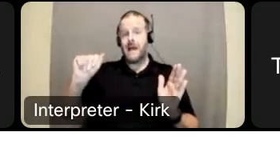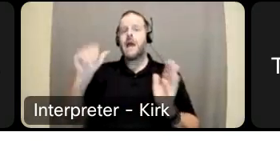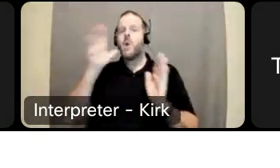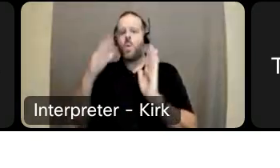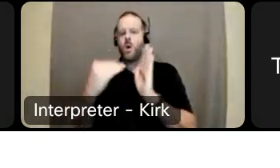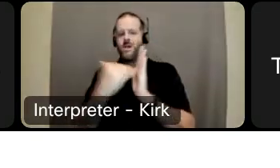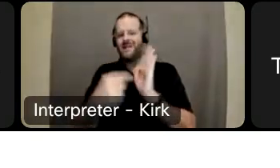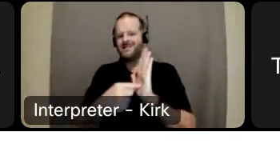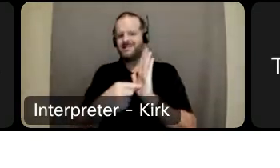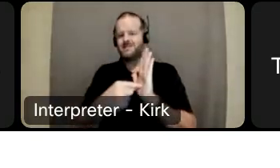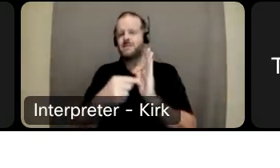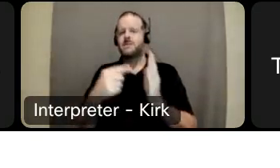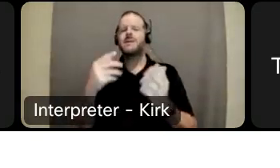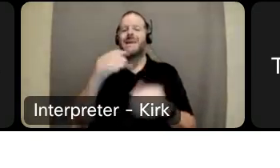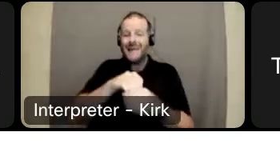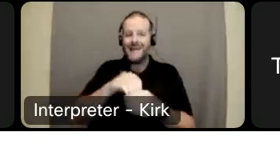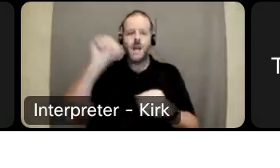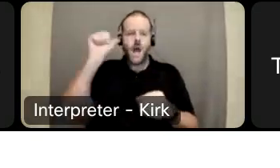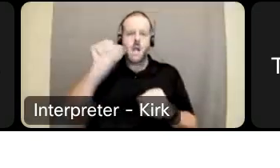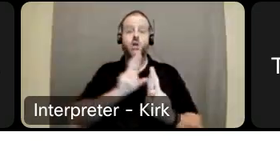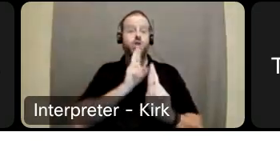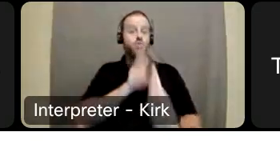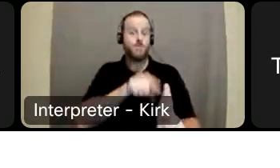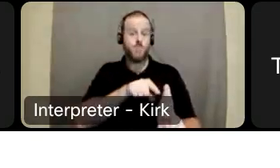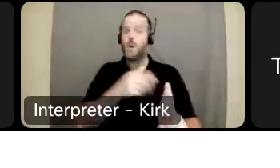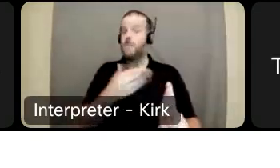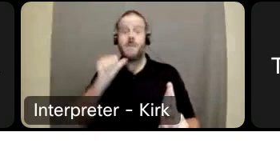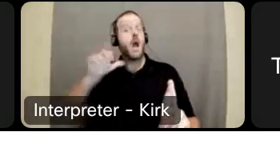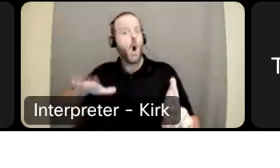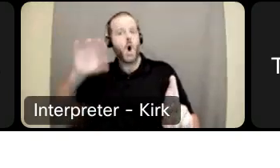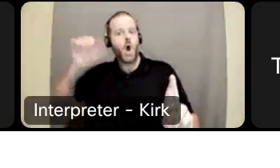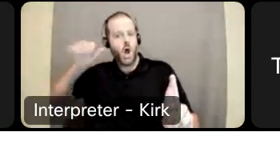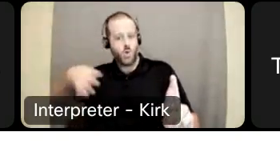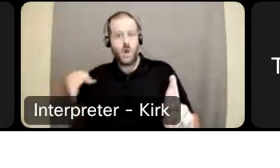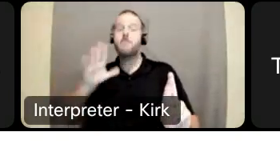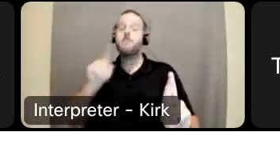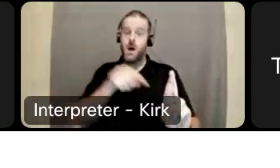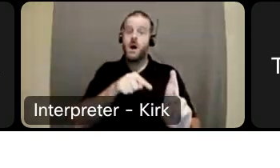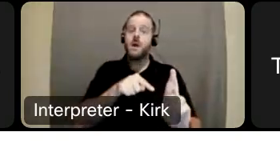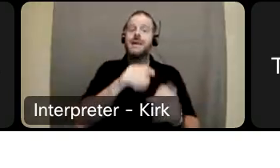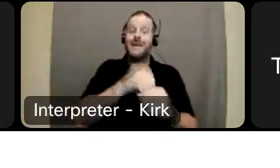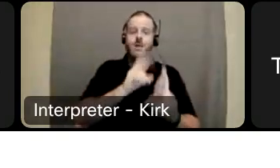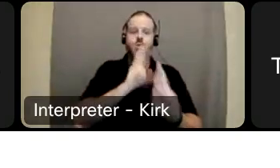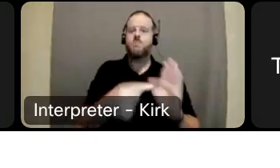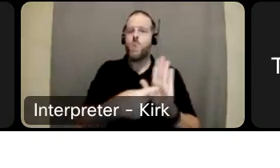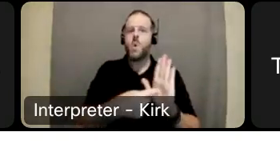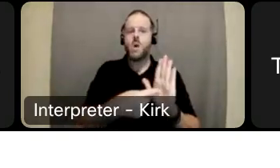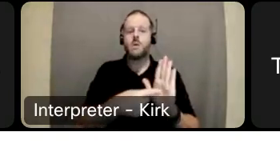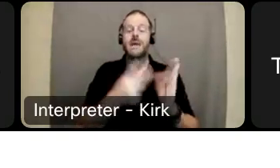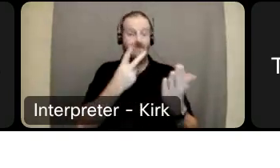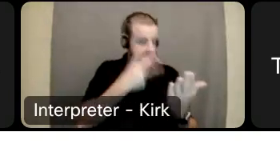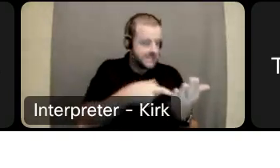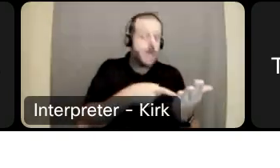even if they're not on the audiogram, but in the audiology report on that page or in a chart on that page. And you can just report those if they've already